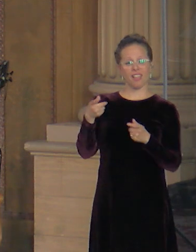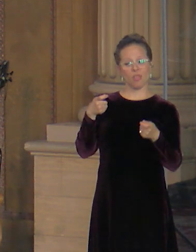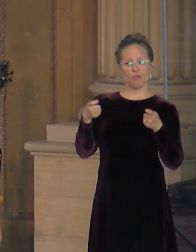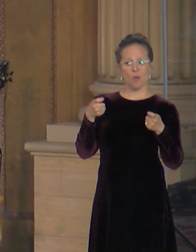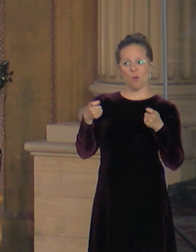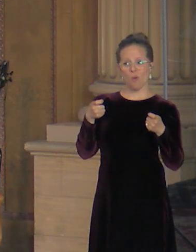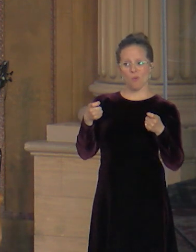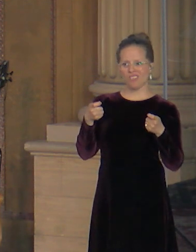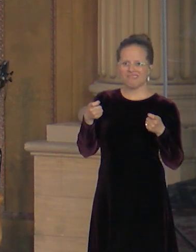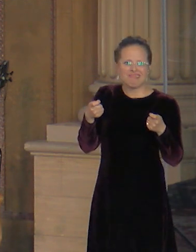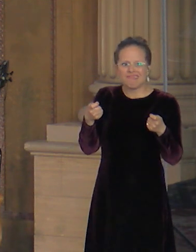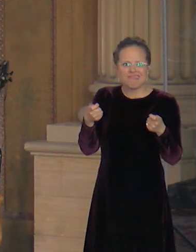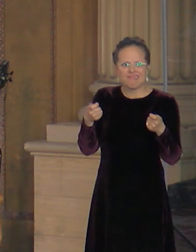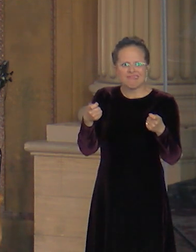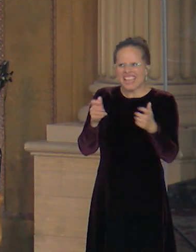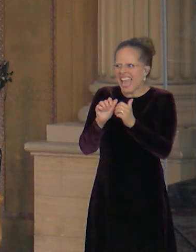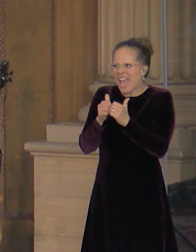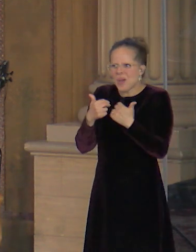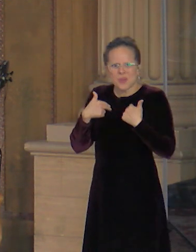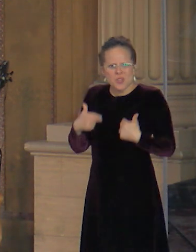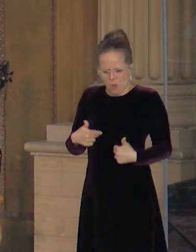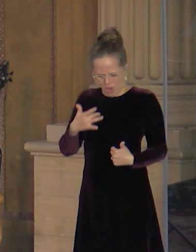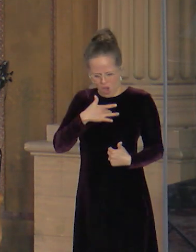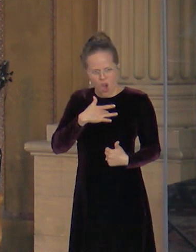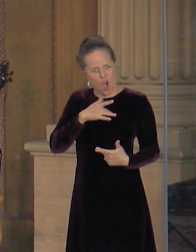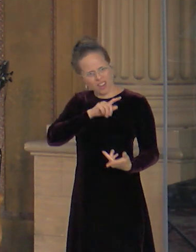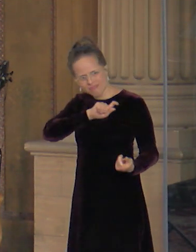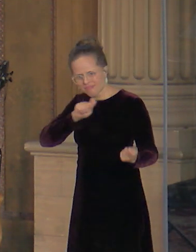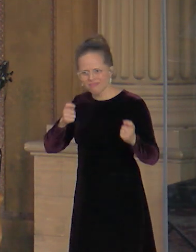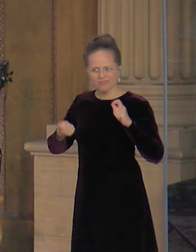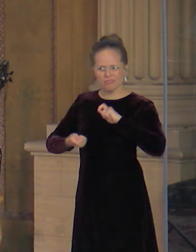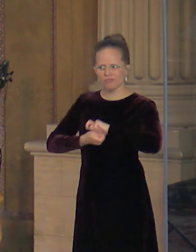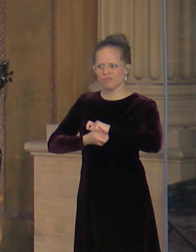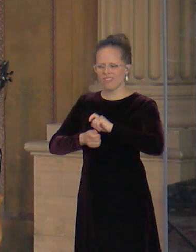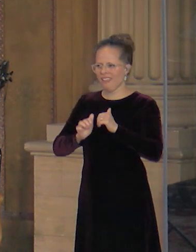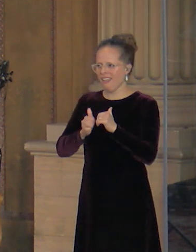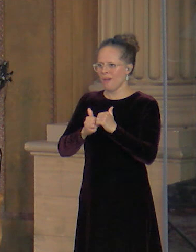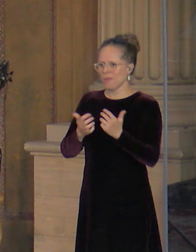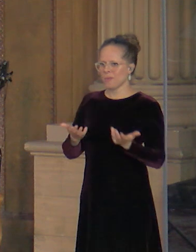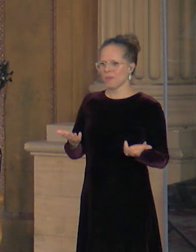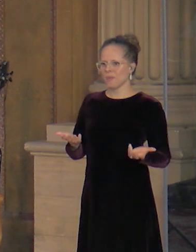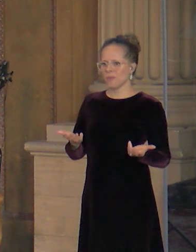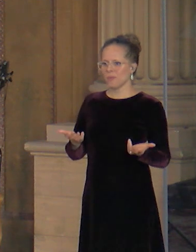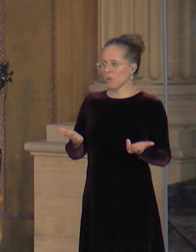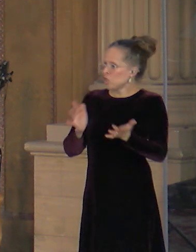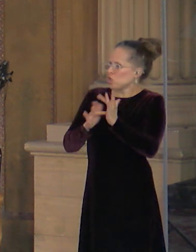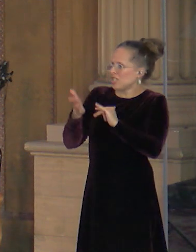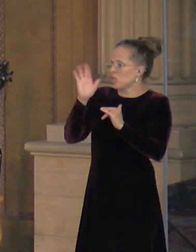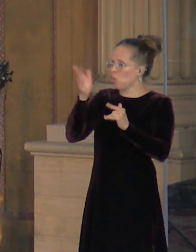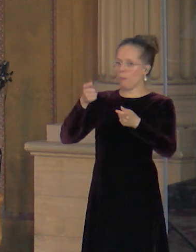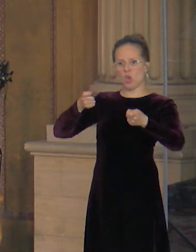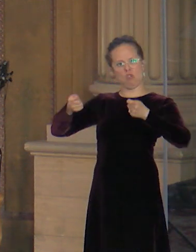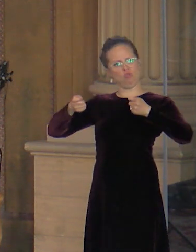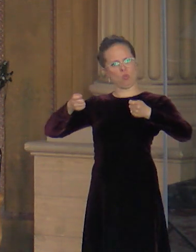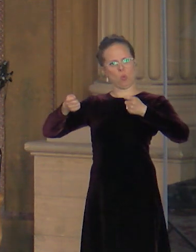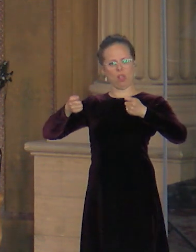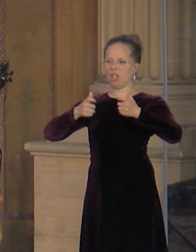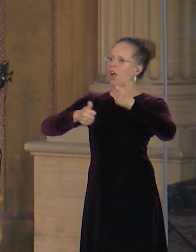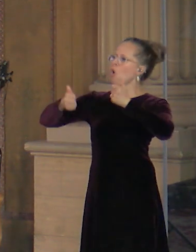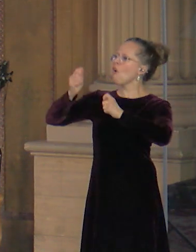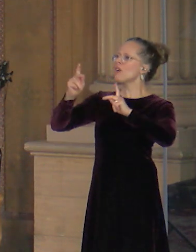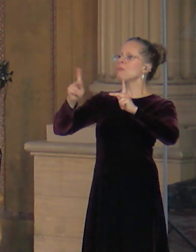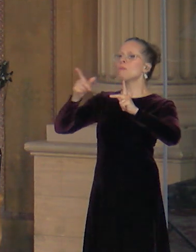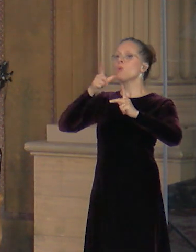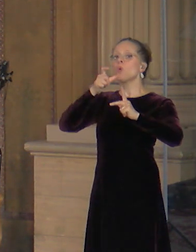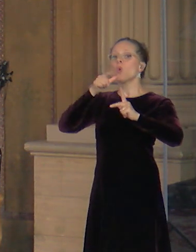no way to have hearts that were actually conformed to him in his ways and he'd be ruling over subjects who would die and